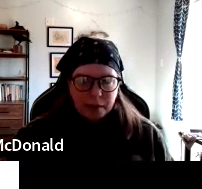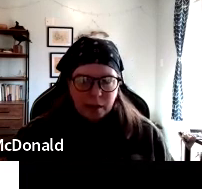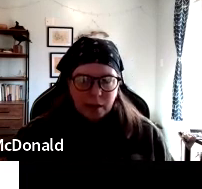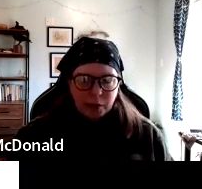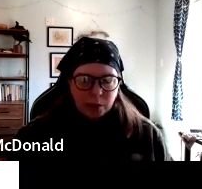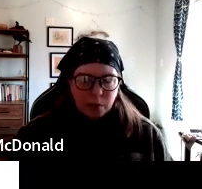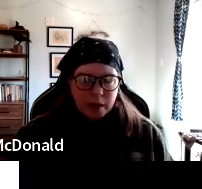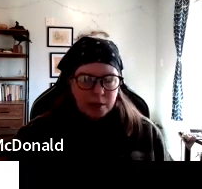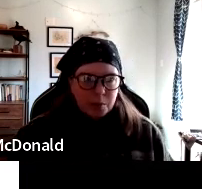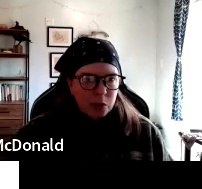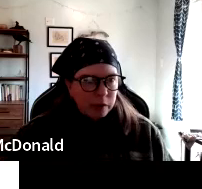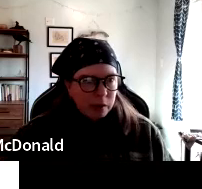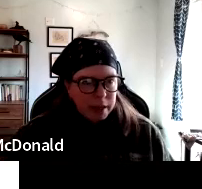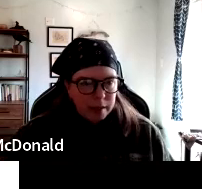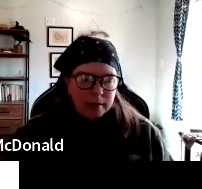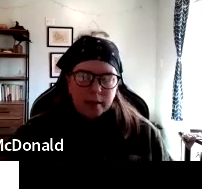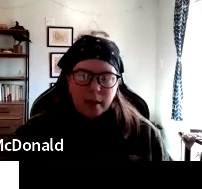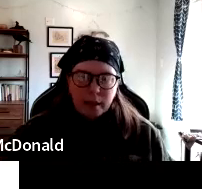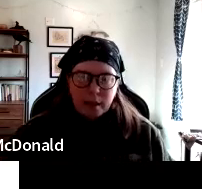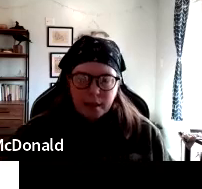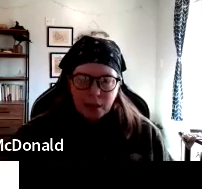Okay, if you're ready to move on,